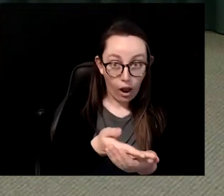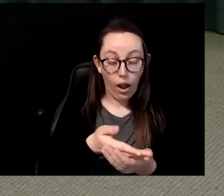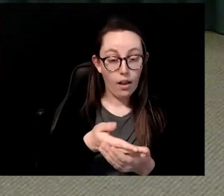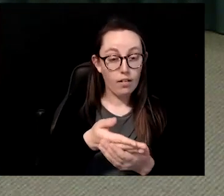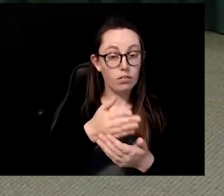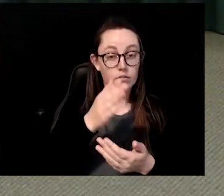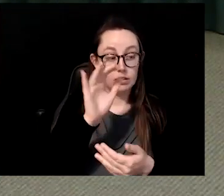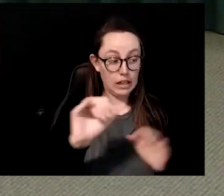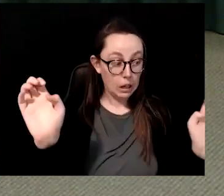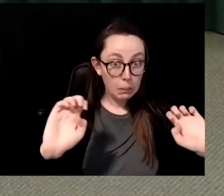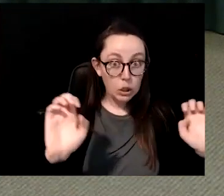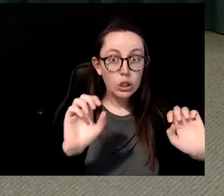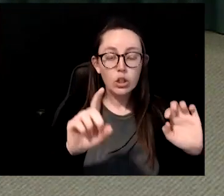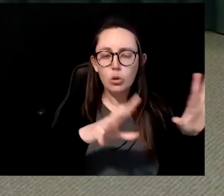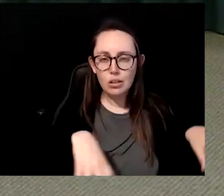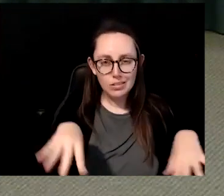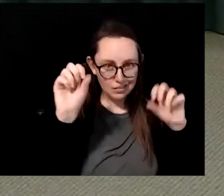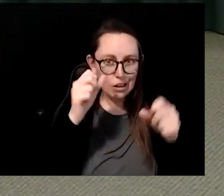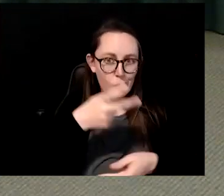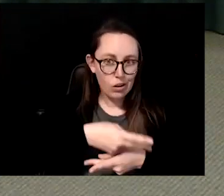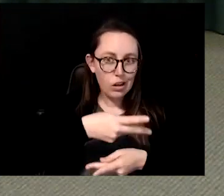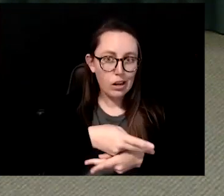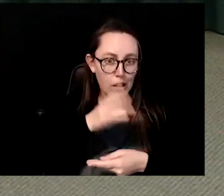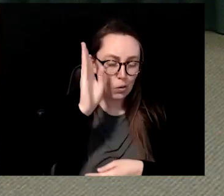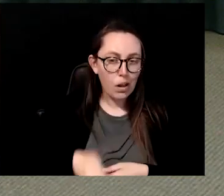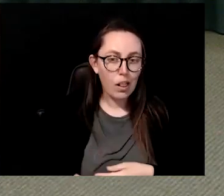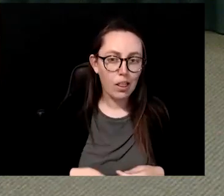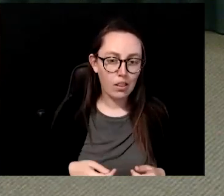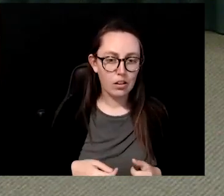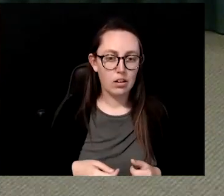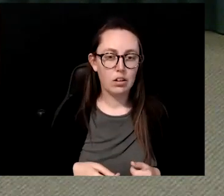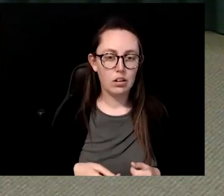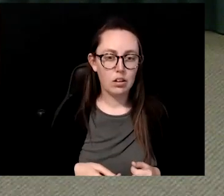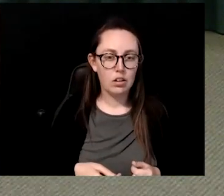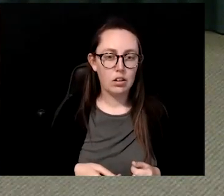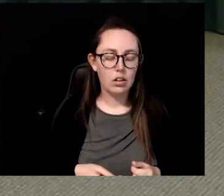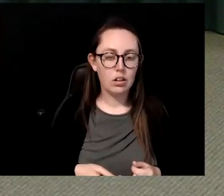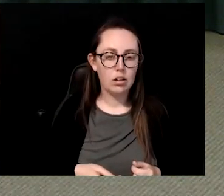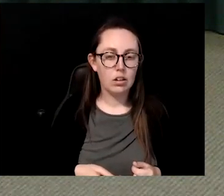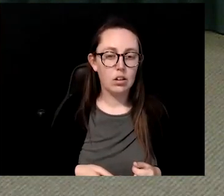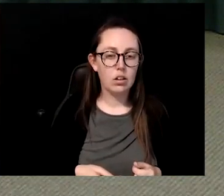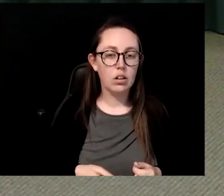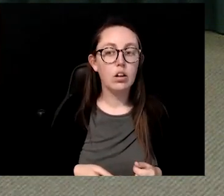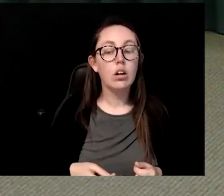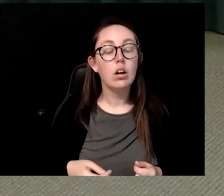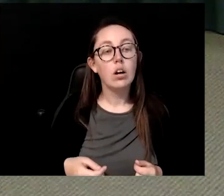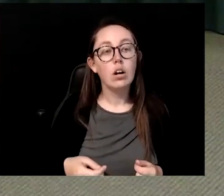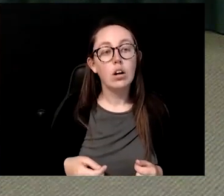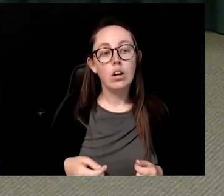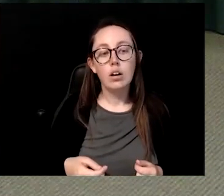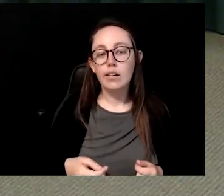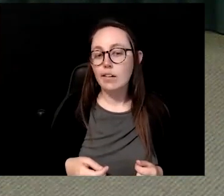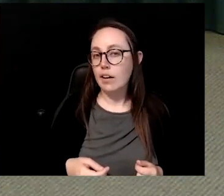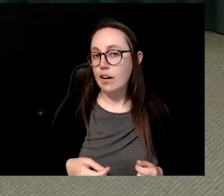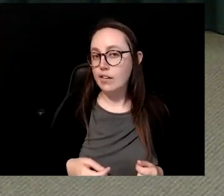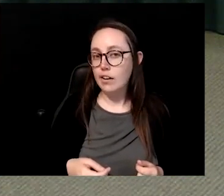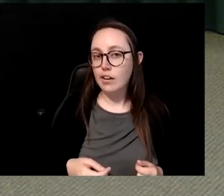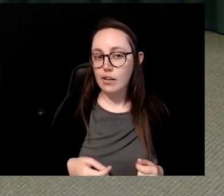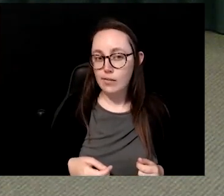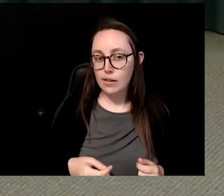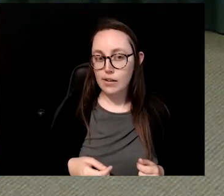and some people not myself actually some people who looked at had some concerns with language